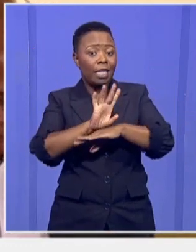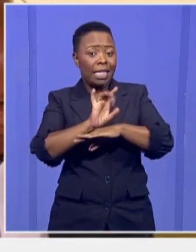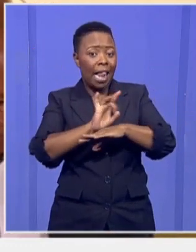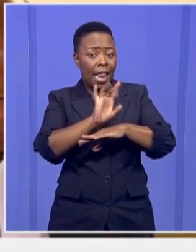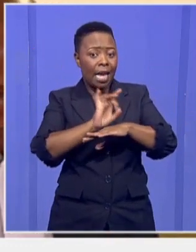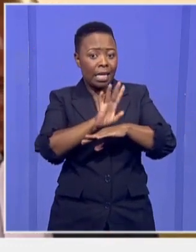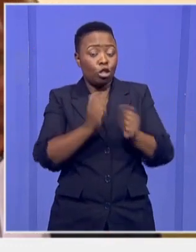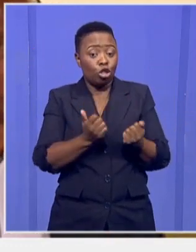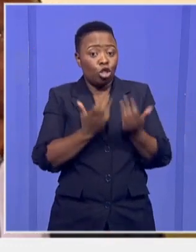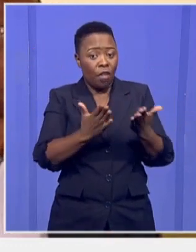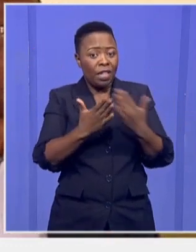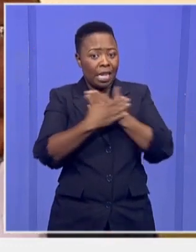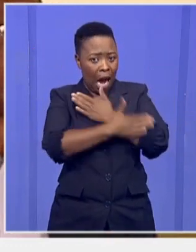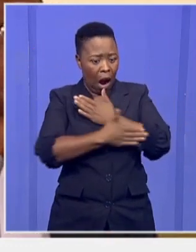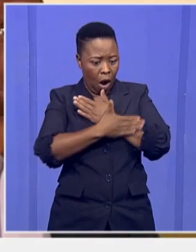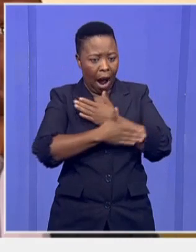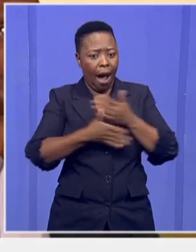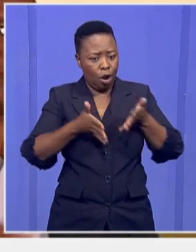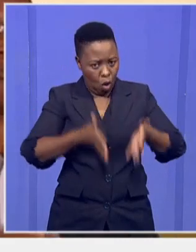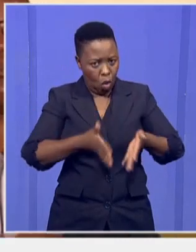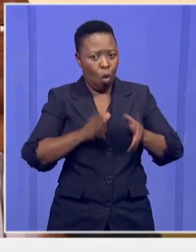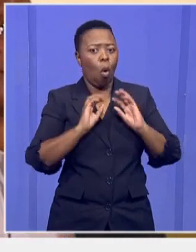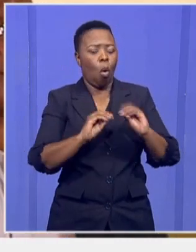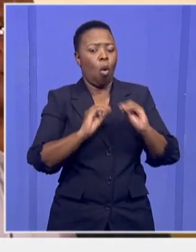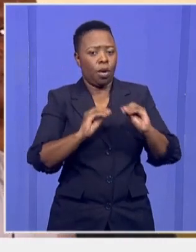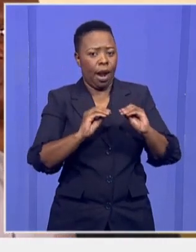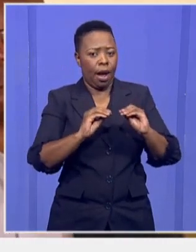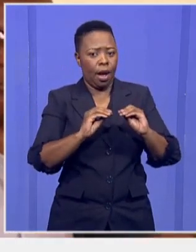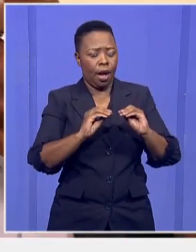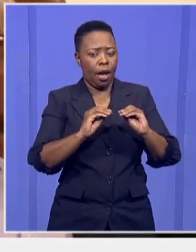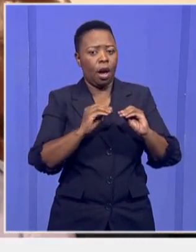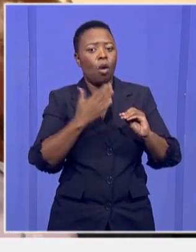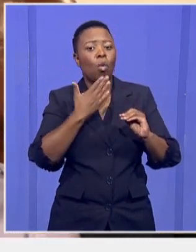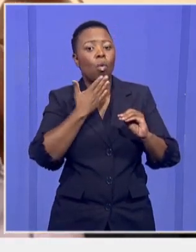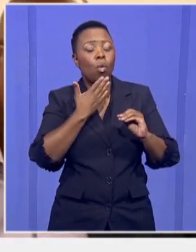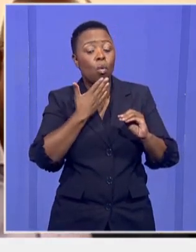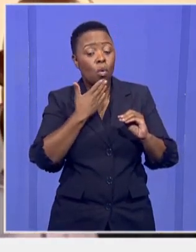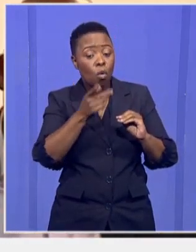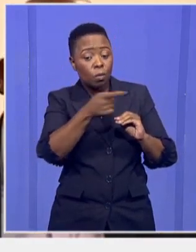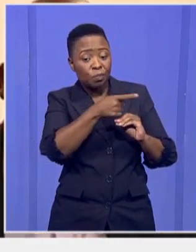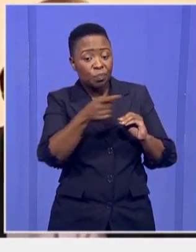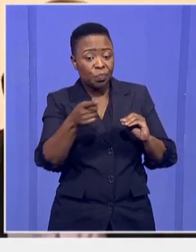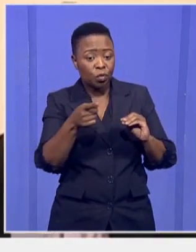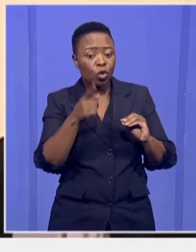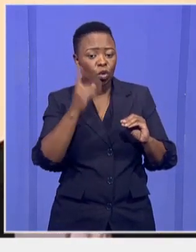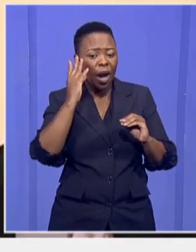country, and I would say for those particularly who were in very